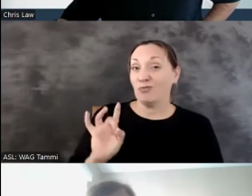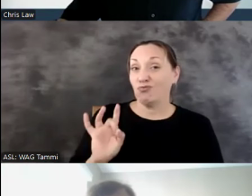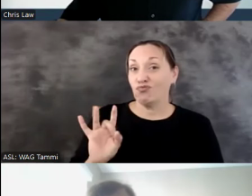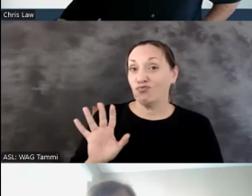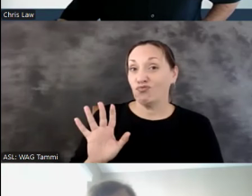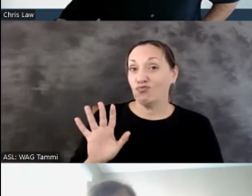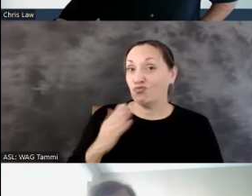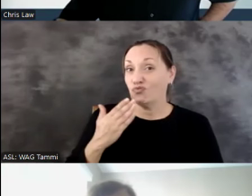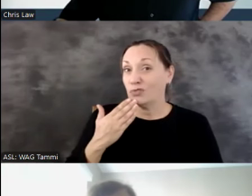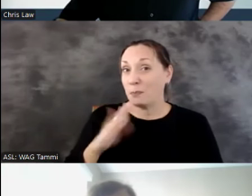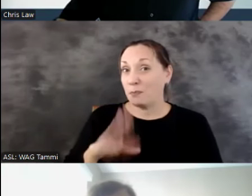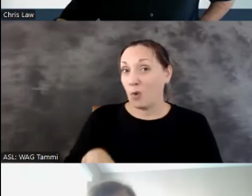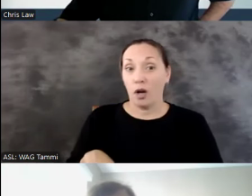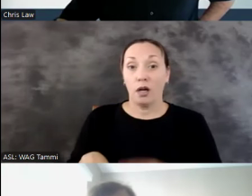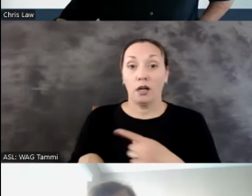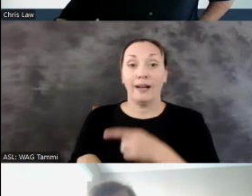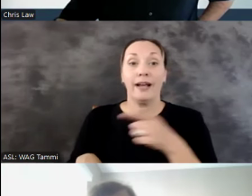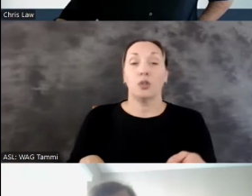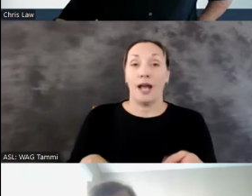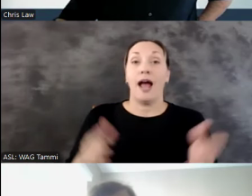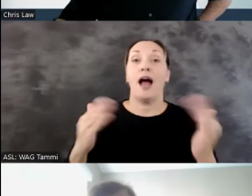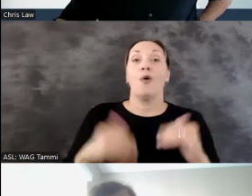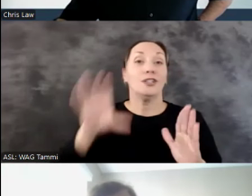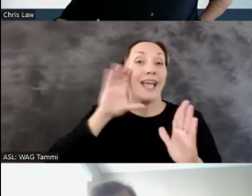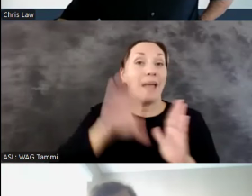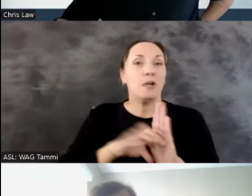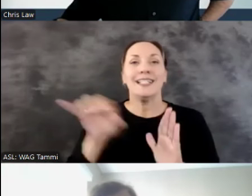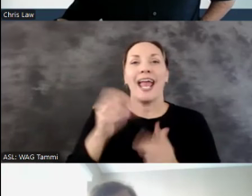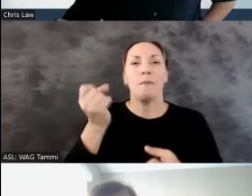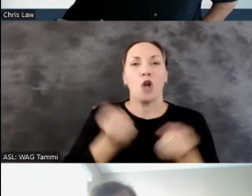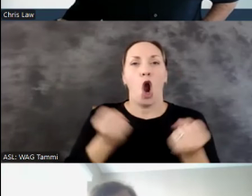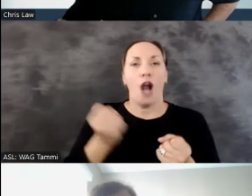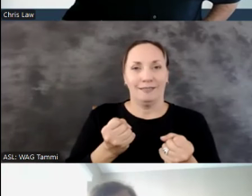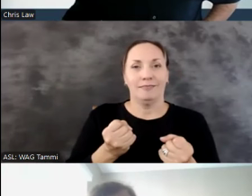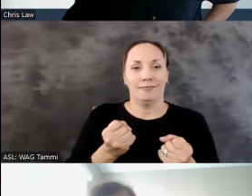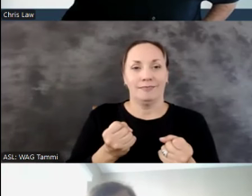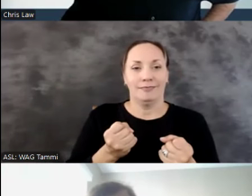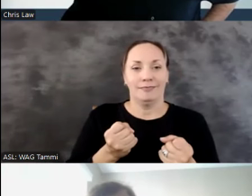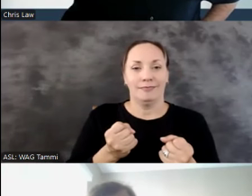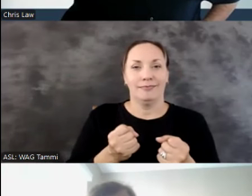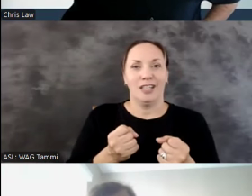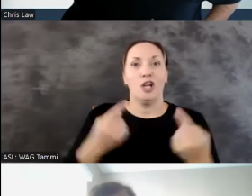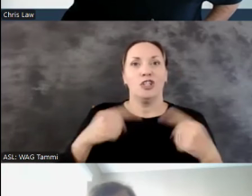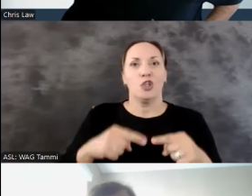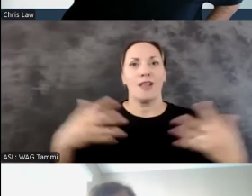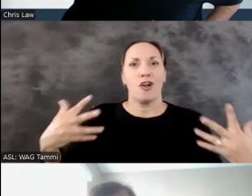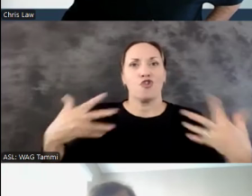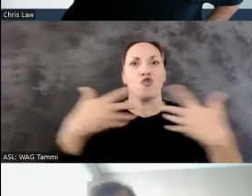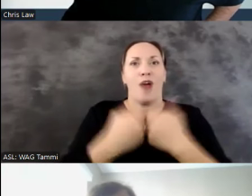So here I've got an image of that same car in the crash test, and why it